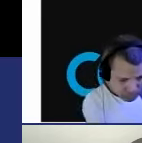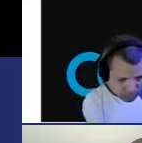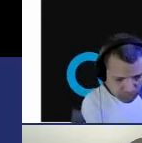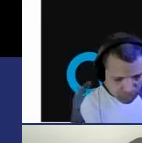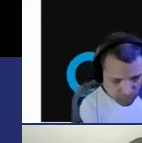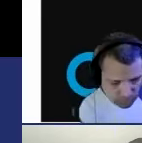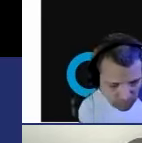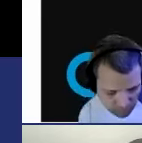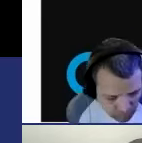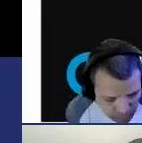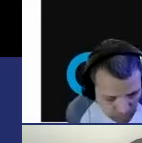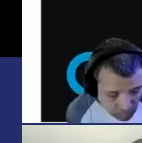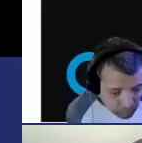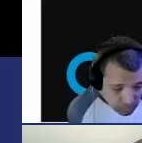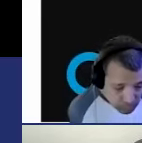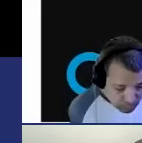and